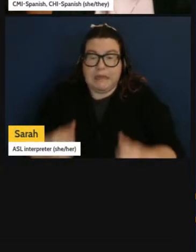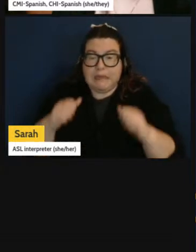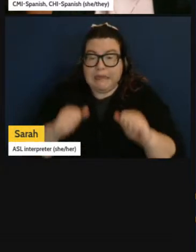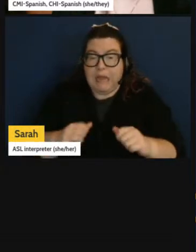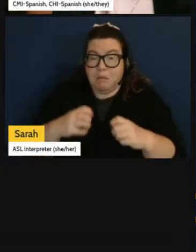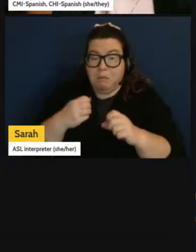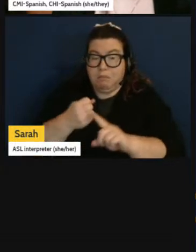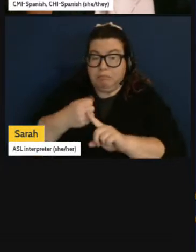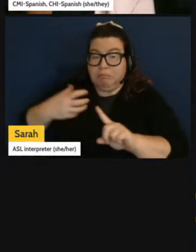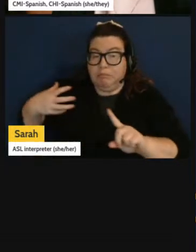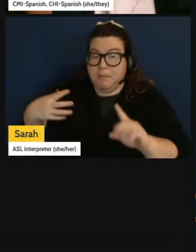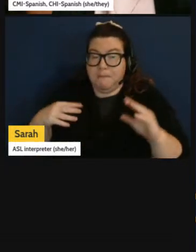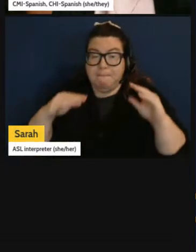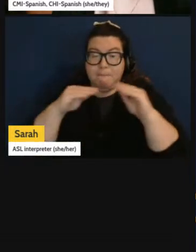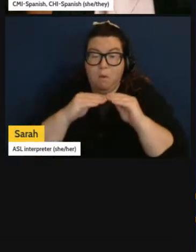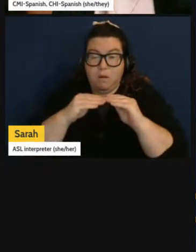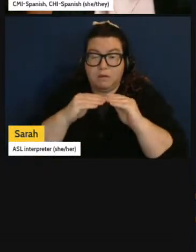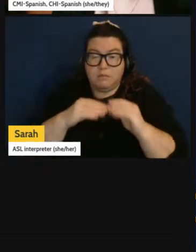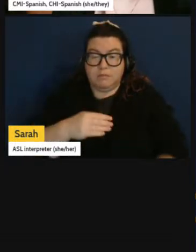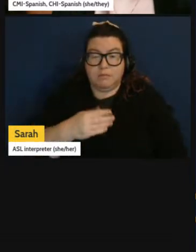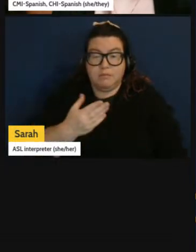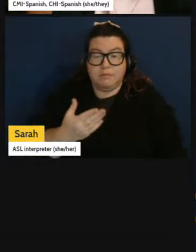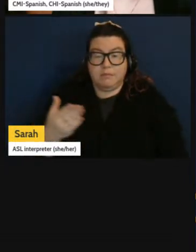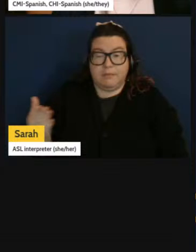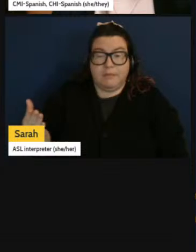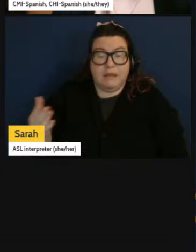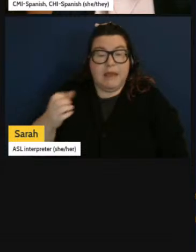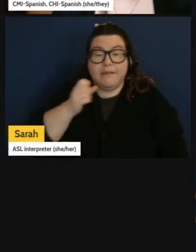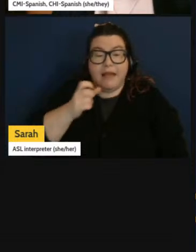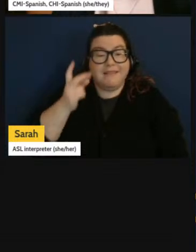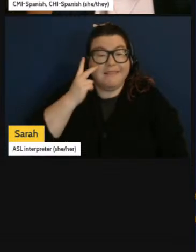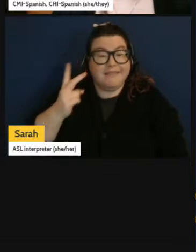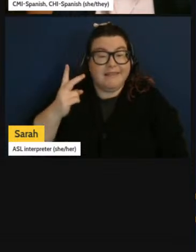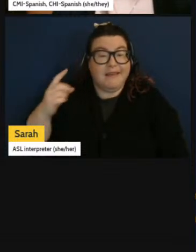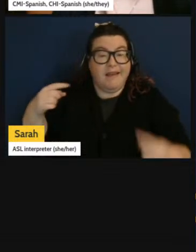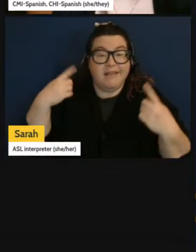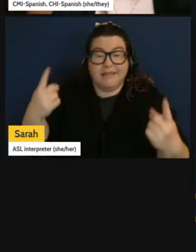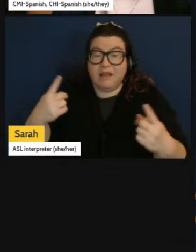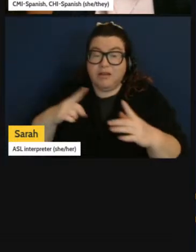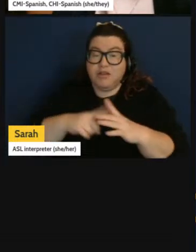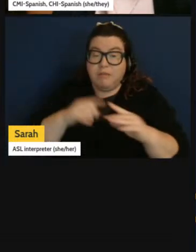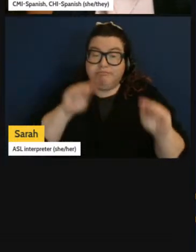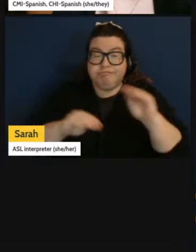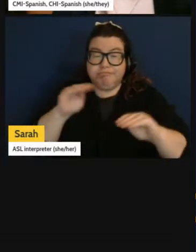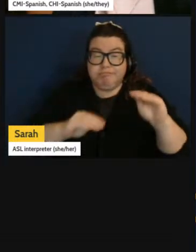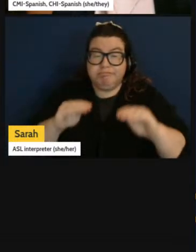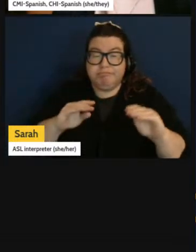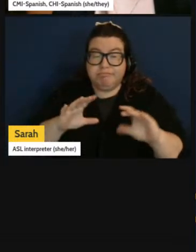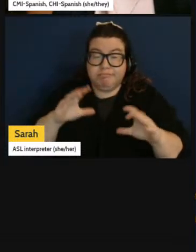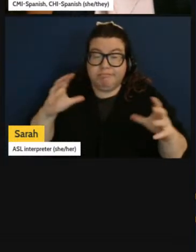acronym. I hadn't seen this acronym until I started putting this workshop together.